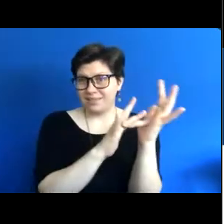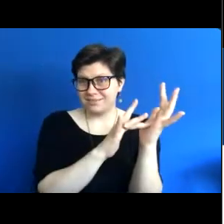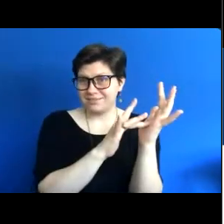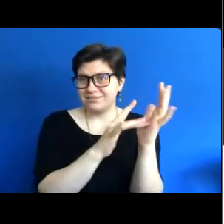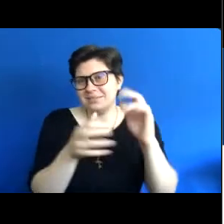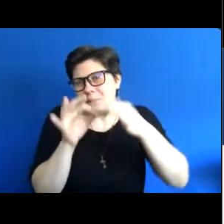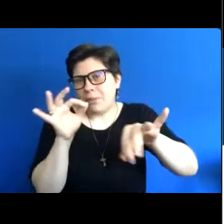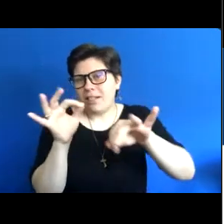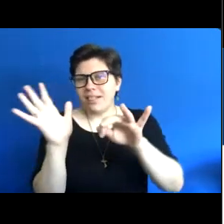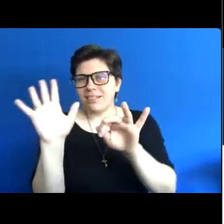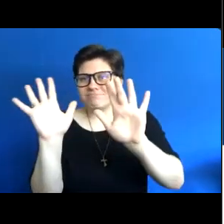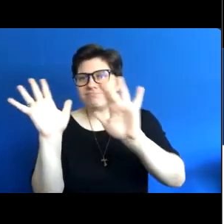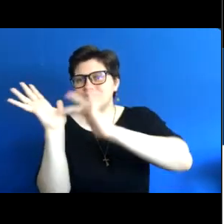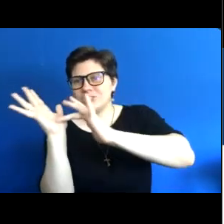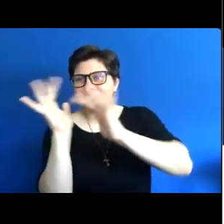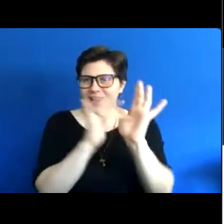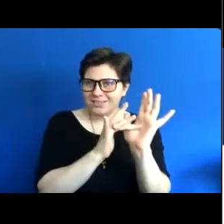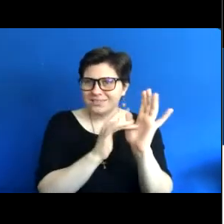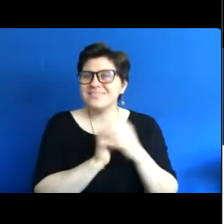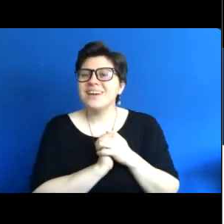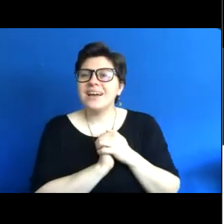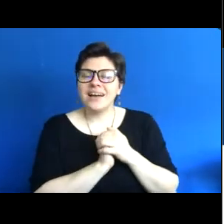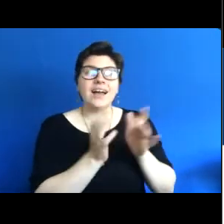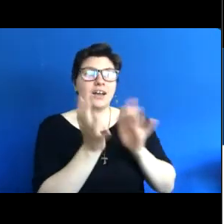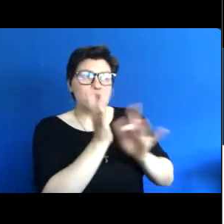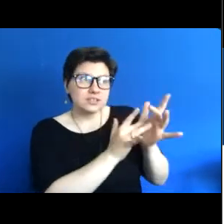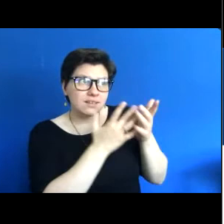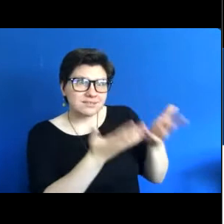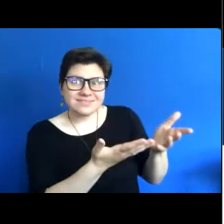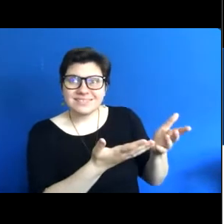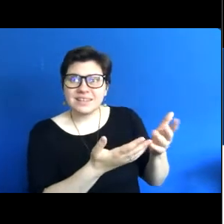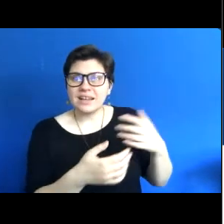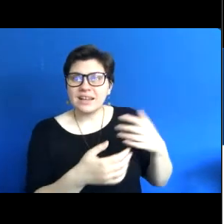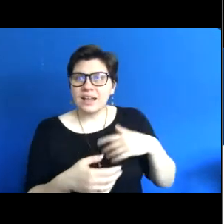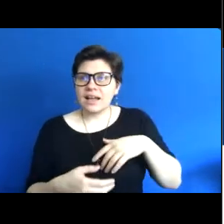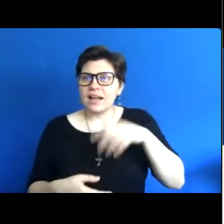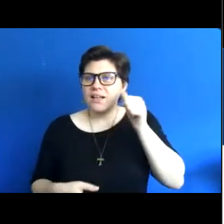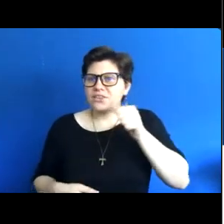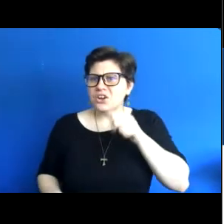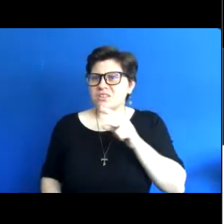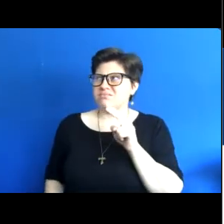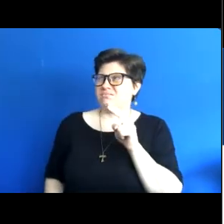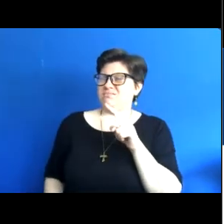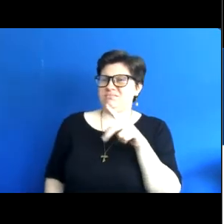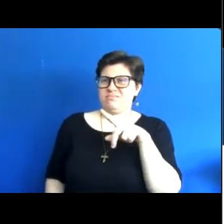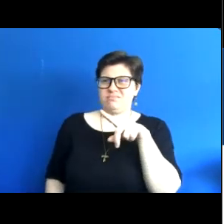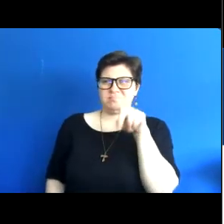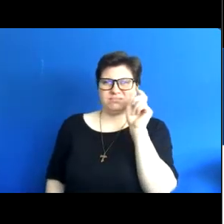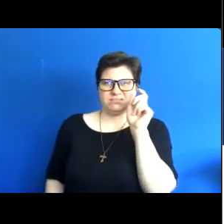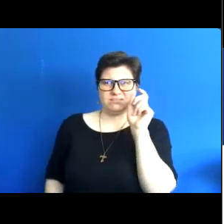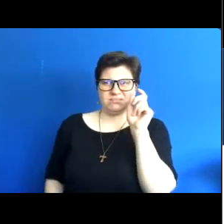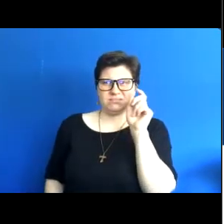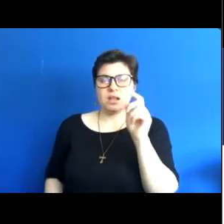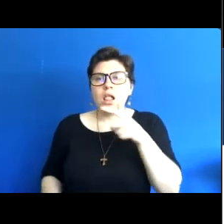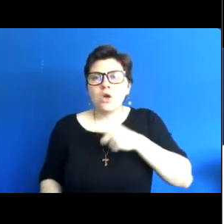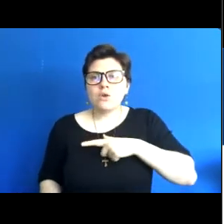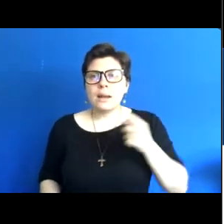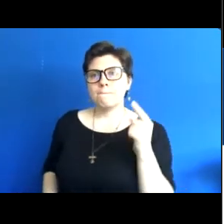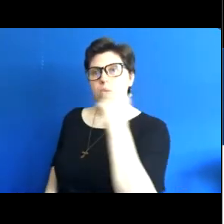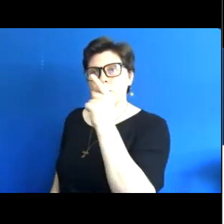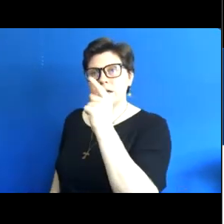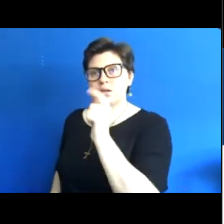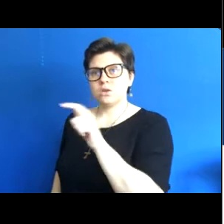very simple sign. And she looked kind of perplexed at that. And then Laureen pointed to a cross